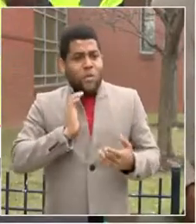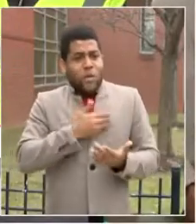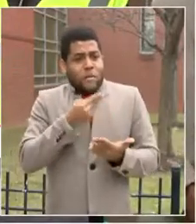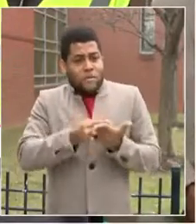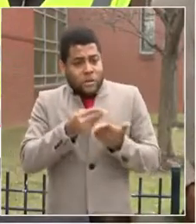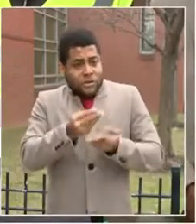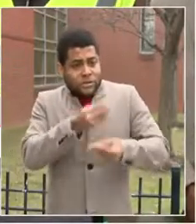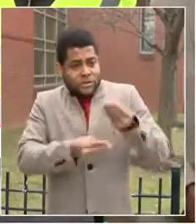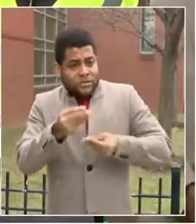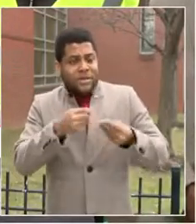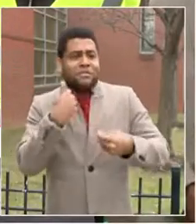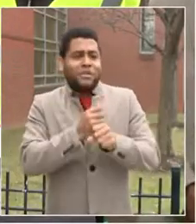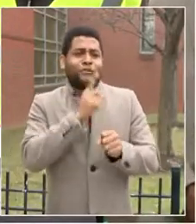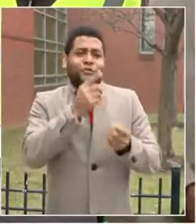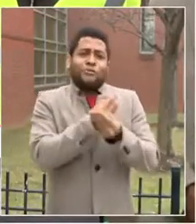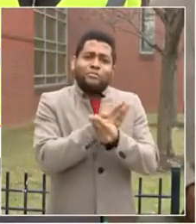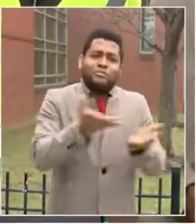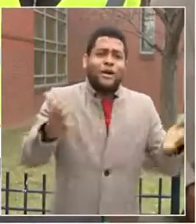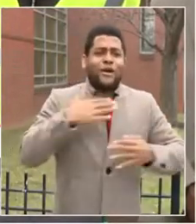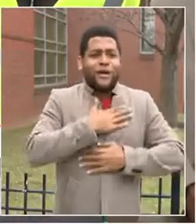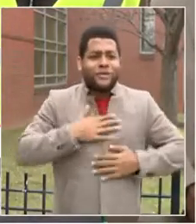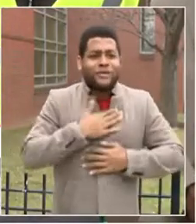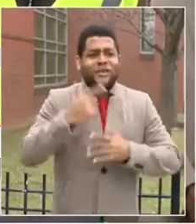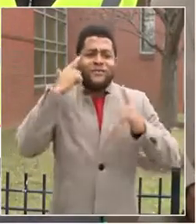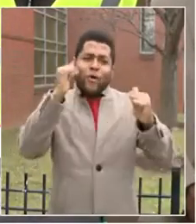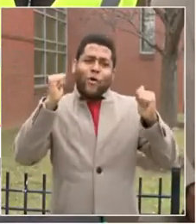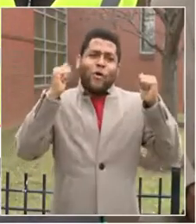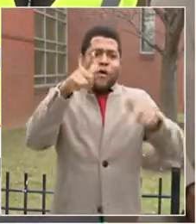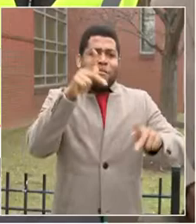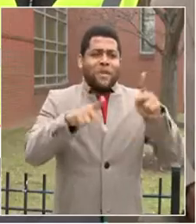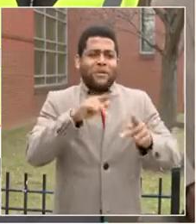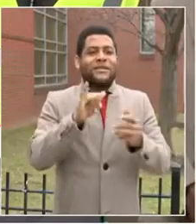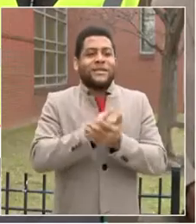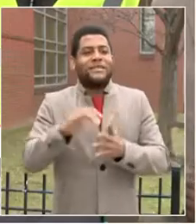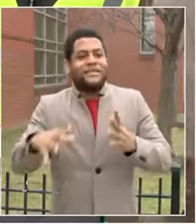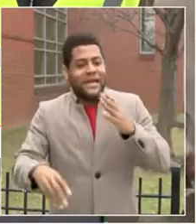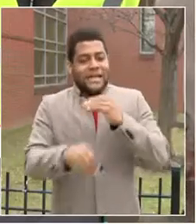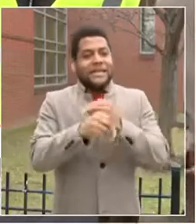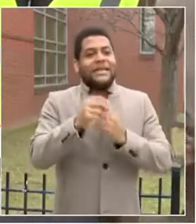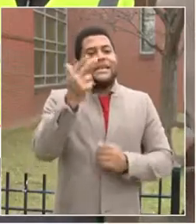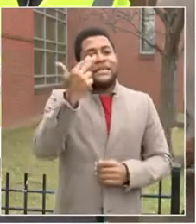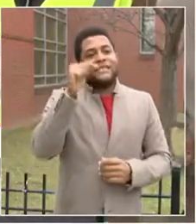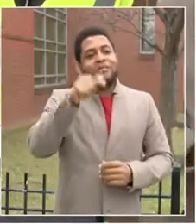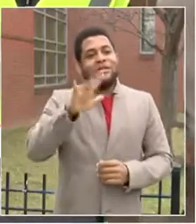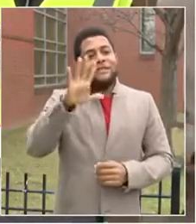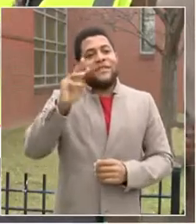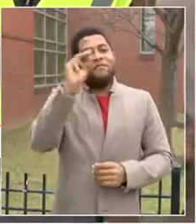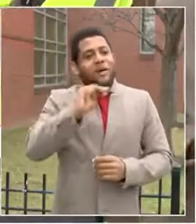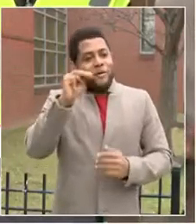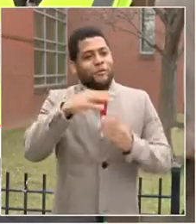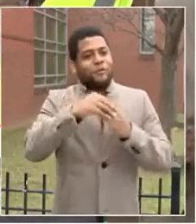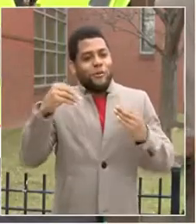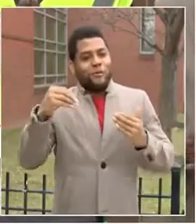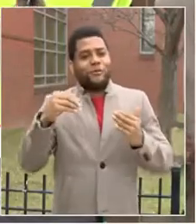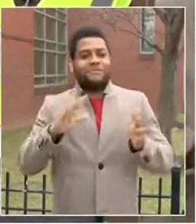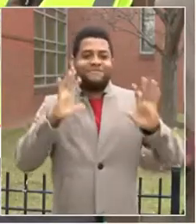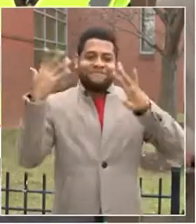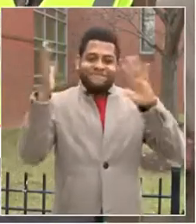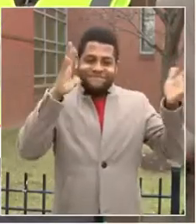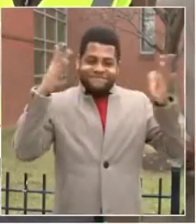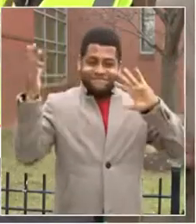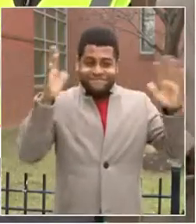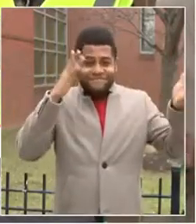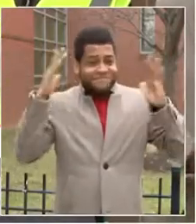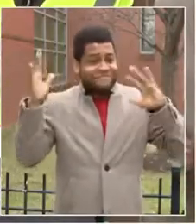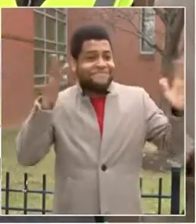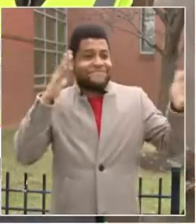it is an additional $13.5 million. We are going to be able to,